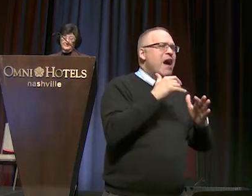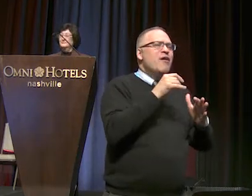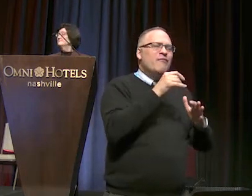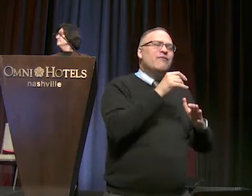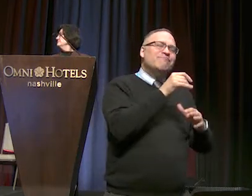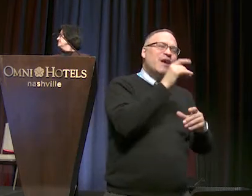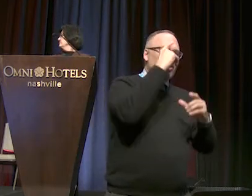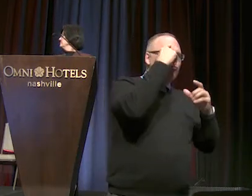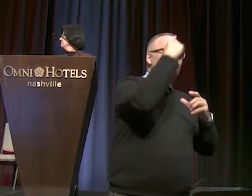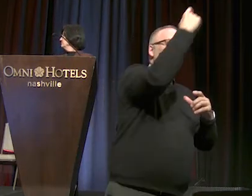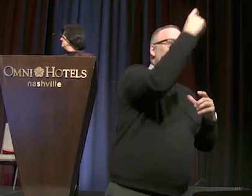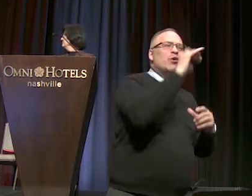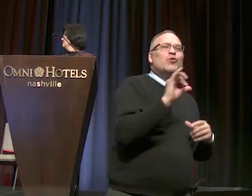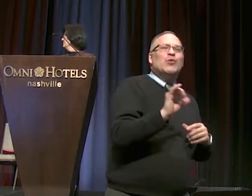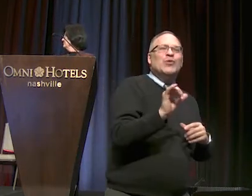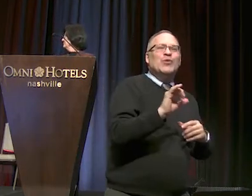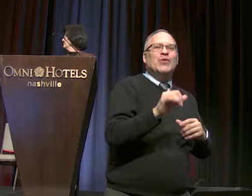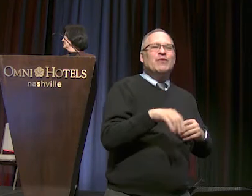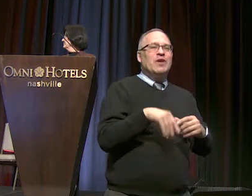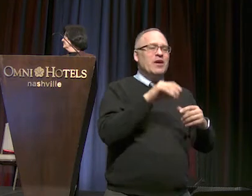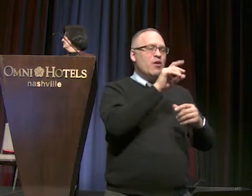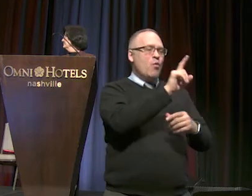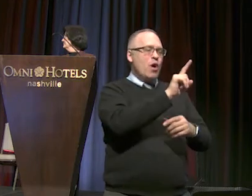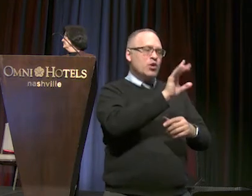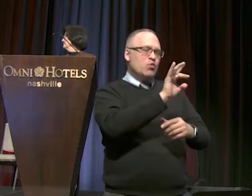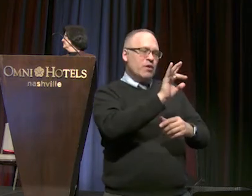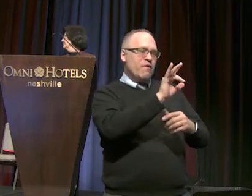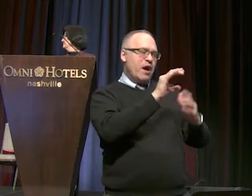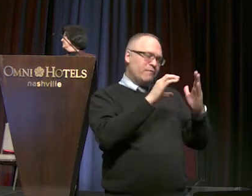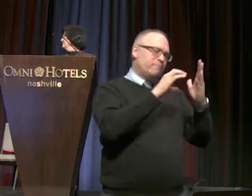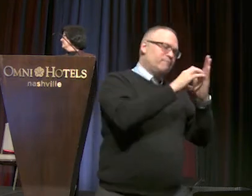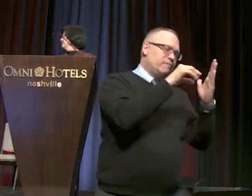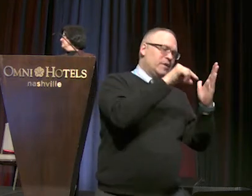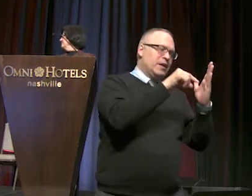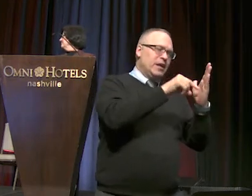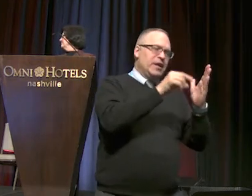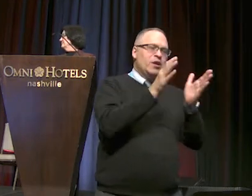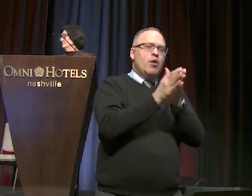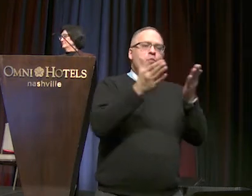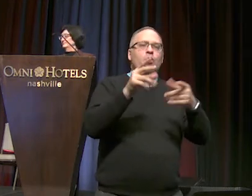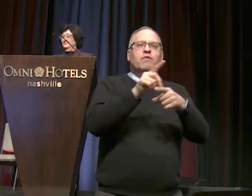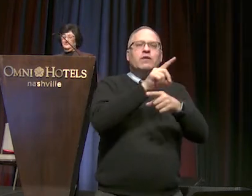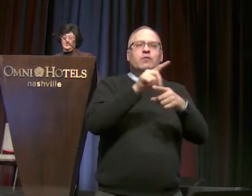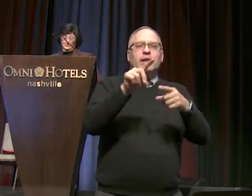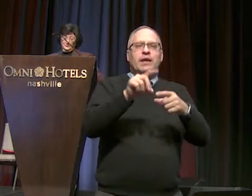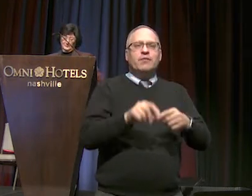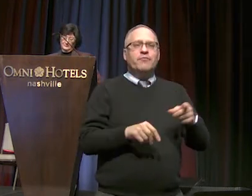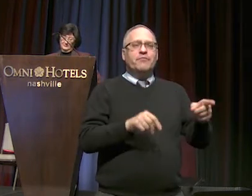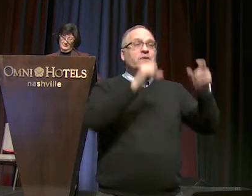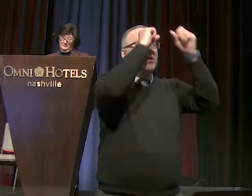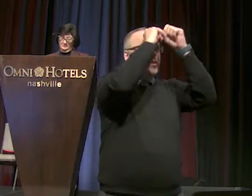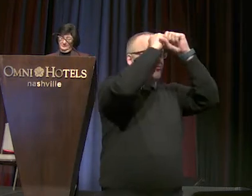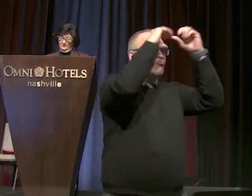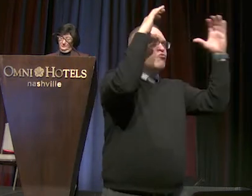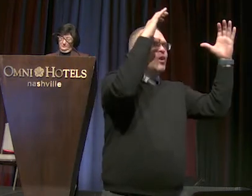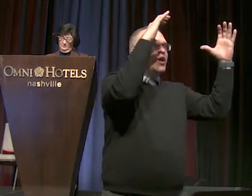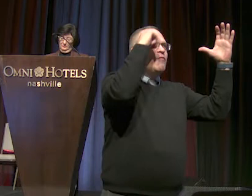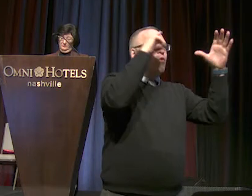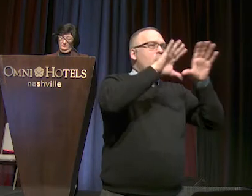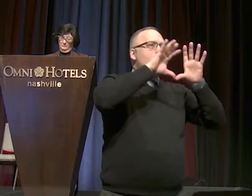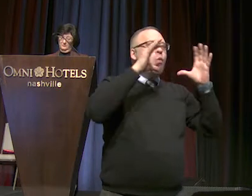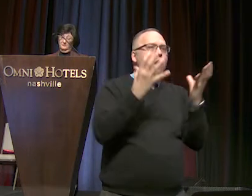in paragraph 125 of our Book of Discipline. It's a dream for a worldwide